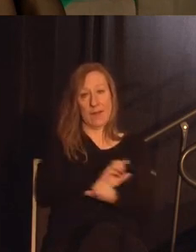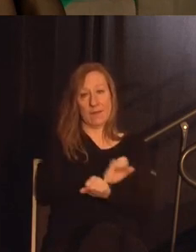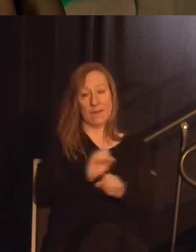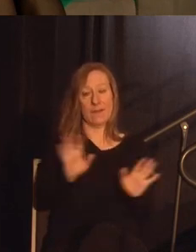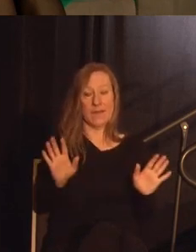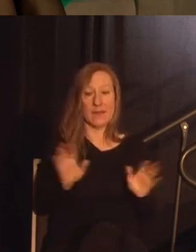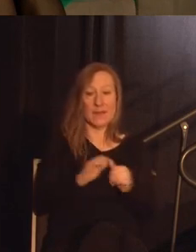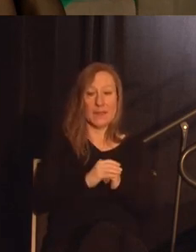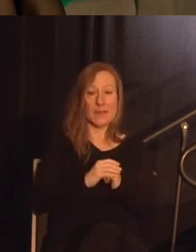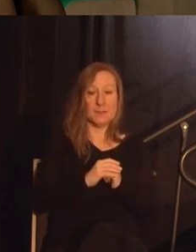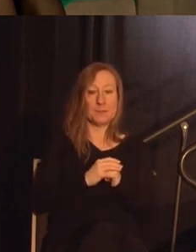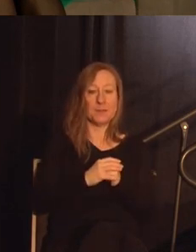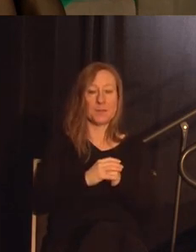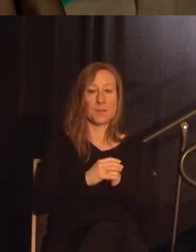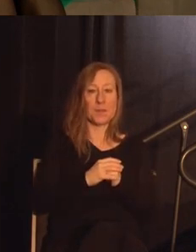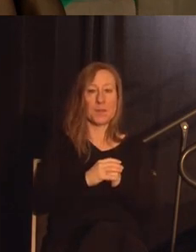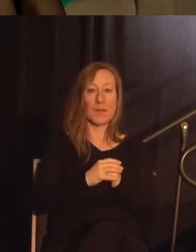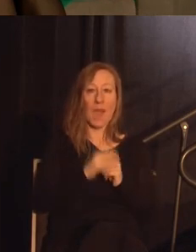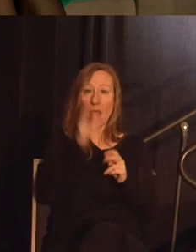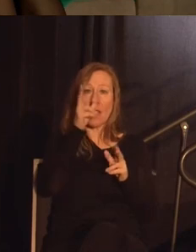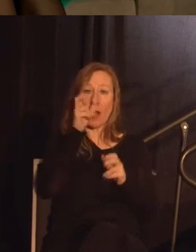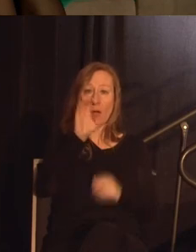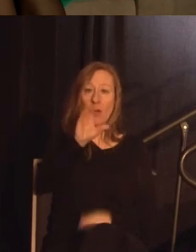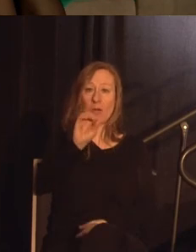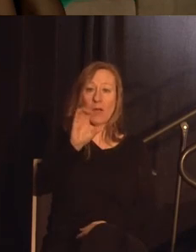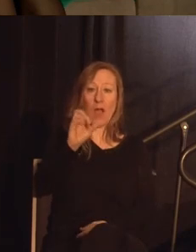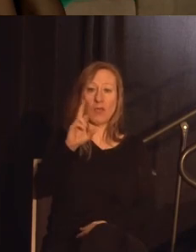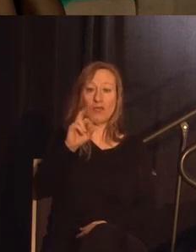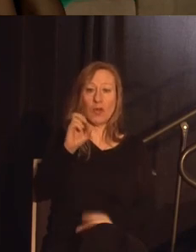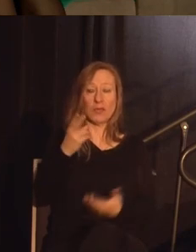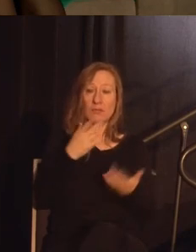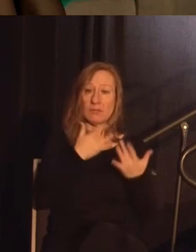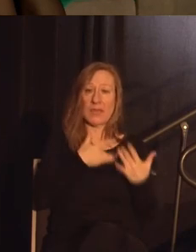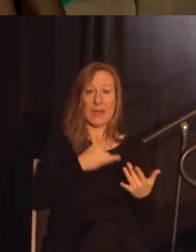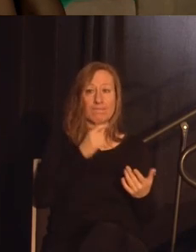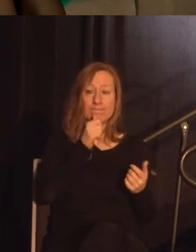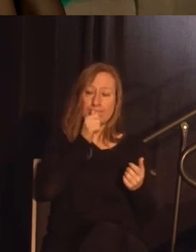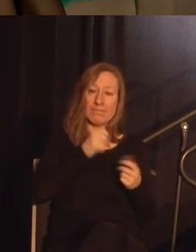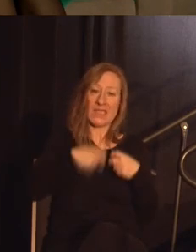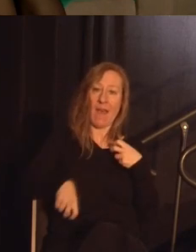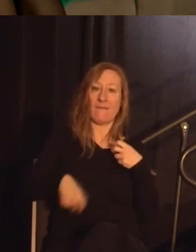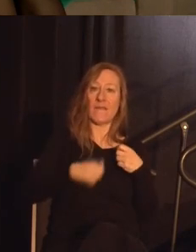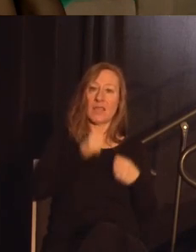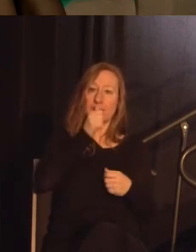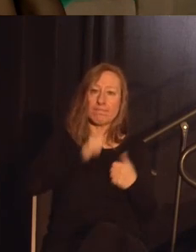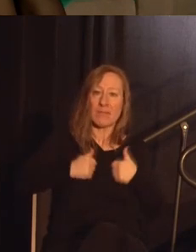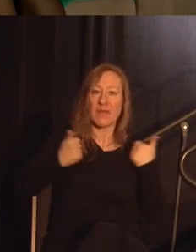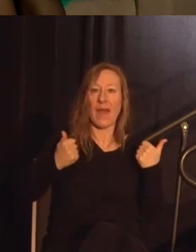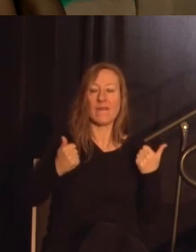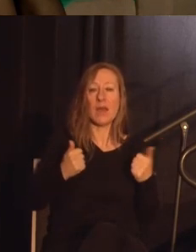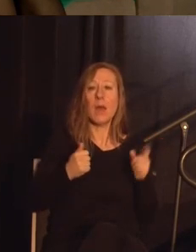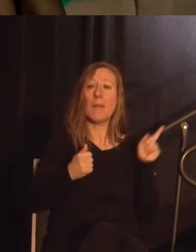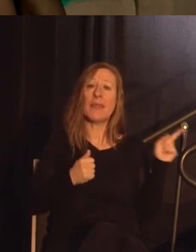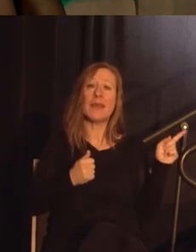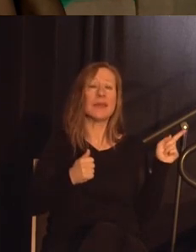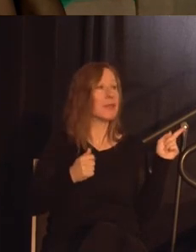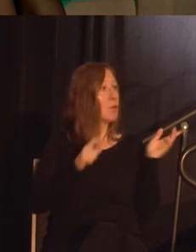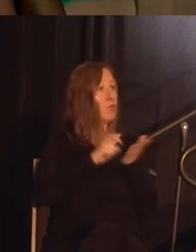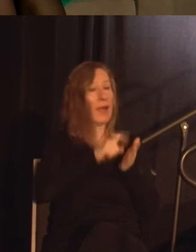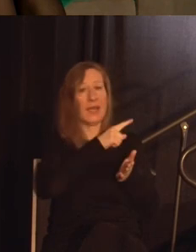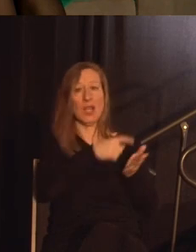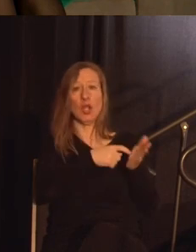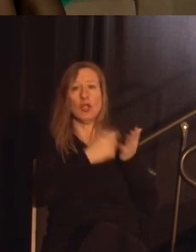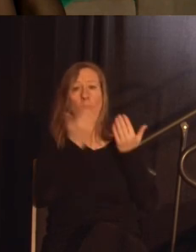I love them. They're survivors too. But this took so like much time to write in terms of just